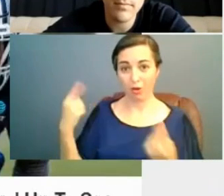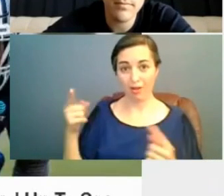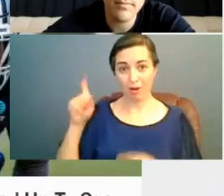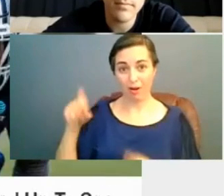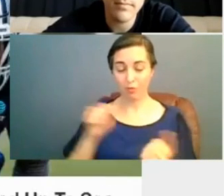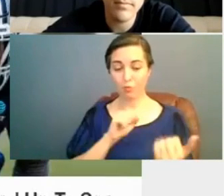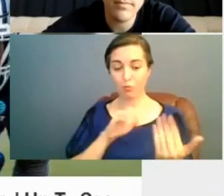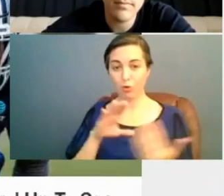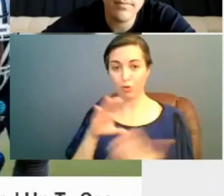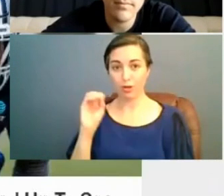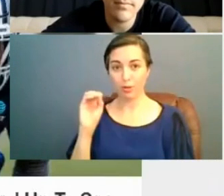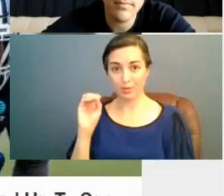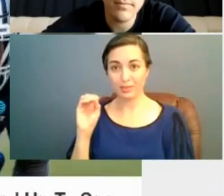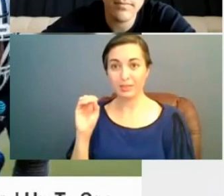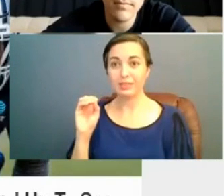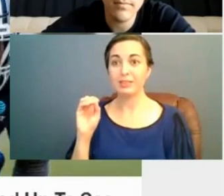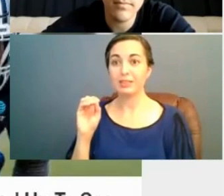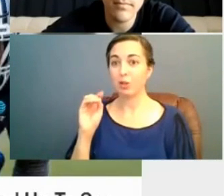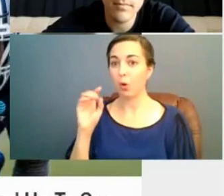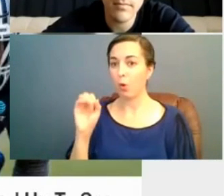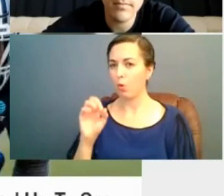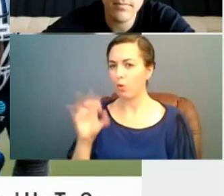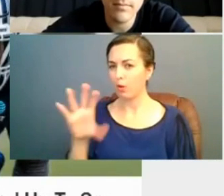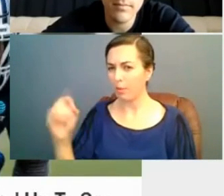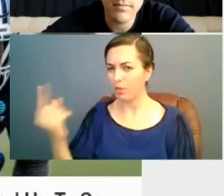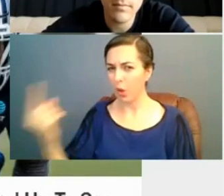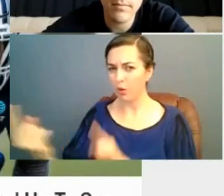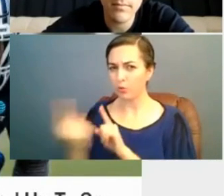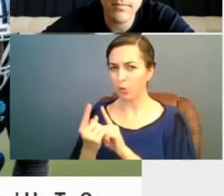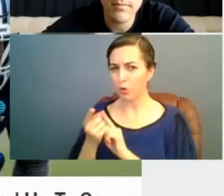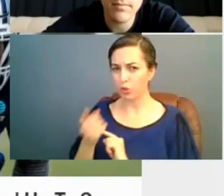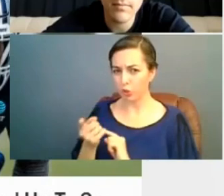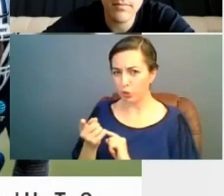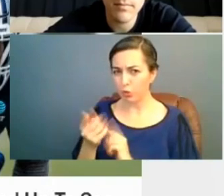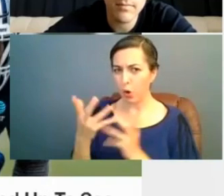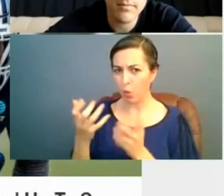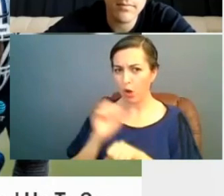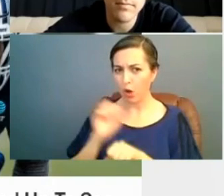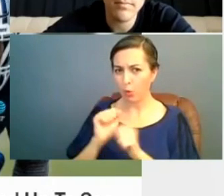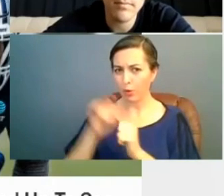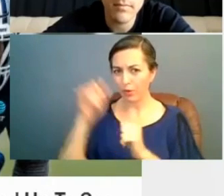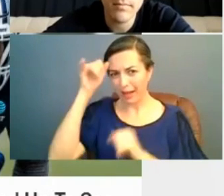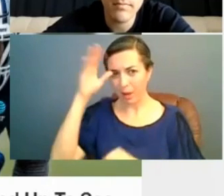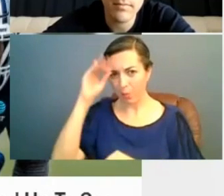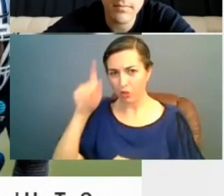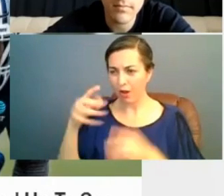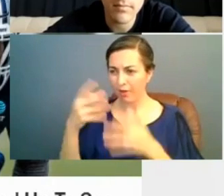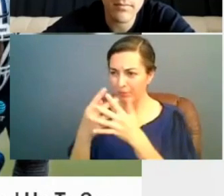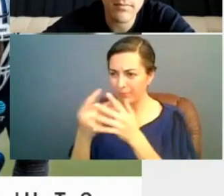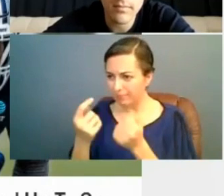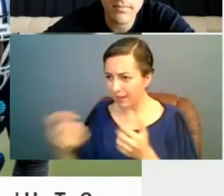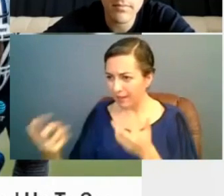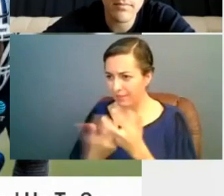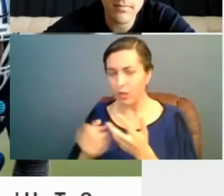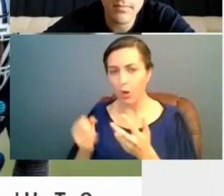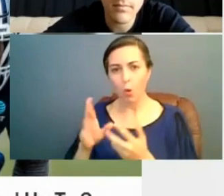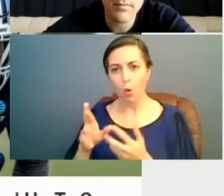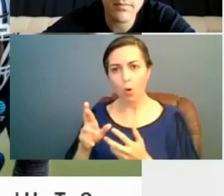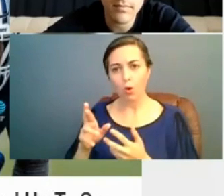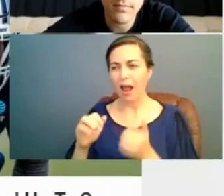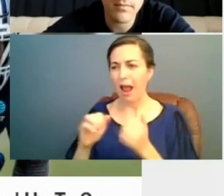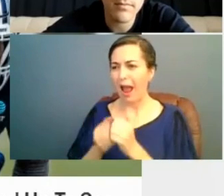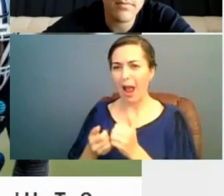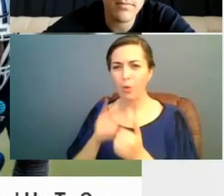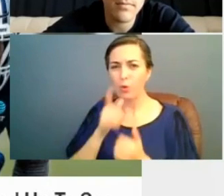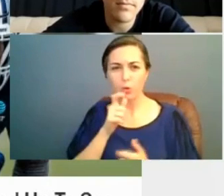companies, or do they always come to you and want to do business with the Cowboys, and you're just having to figure out how to fit them in? Or how does this